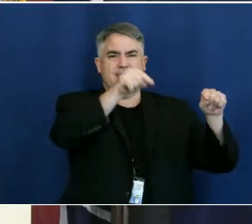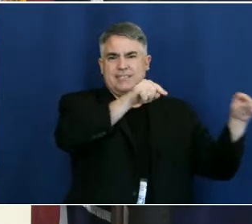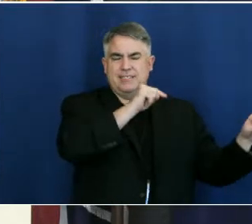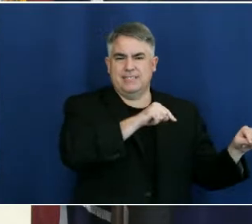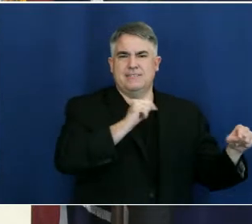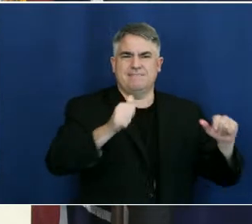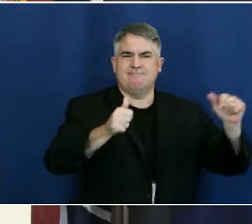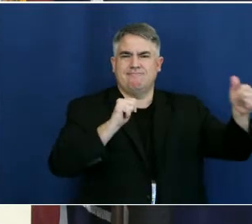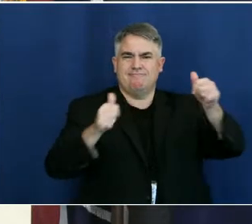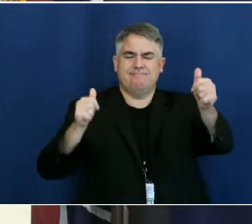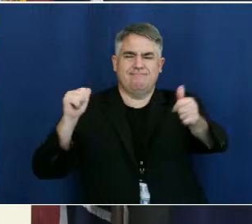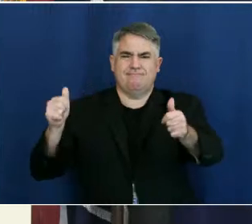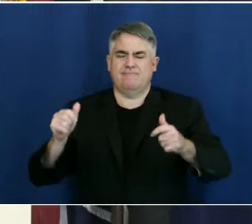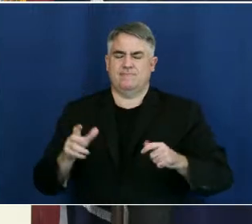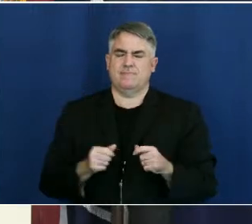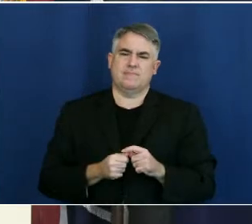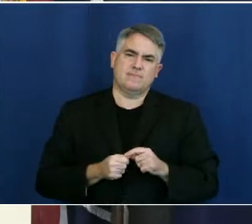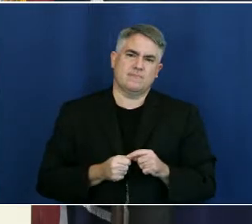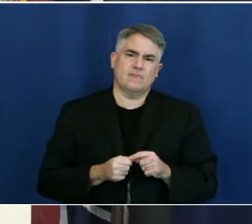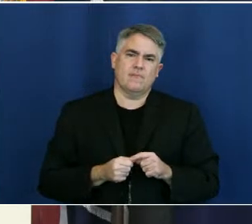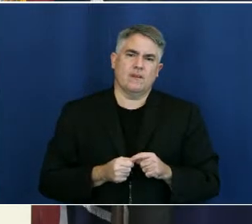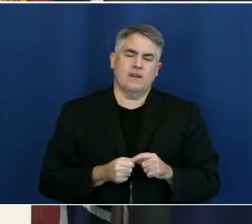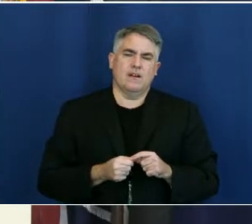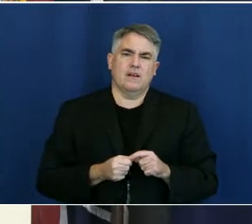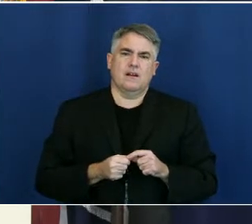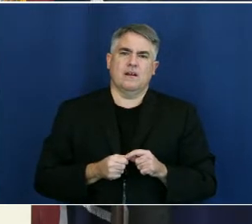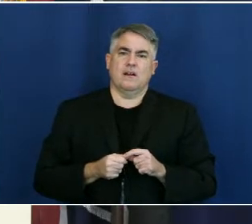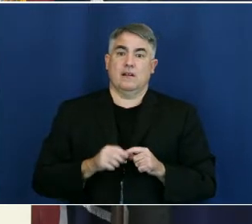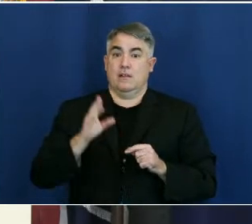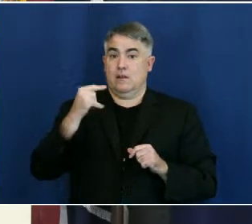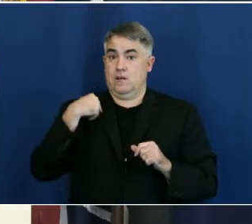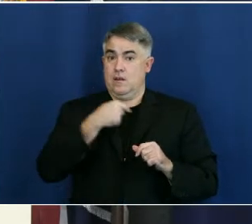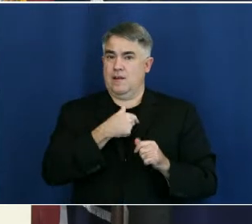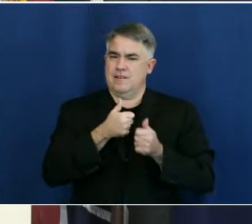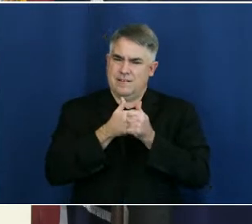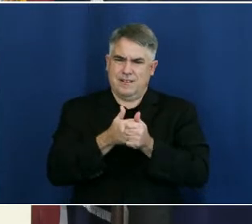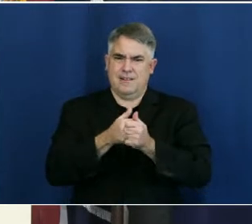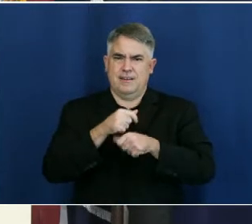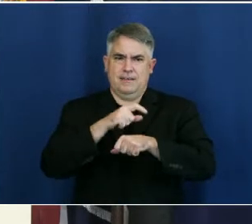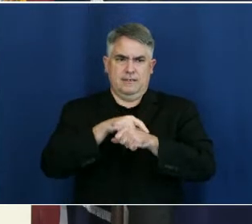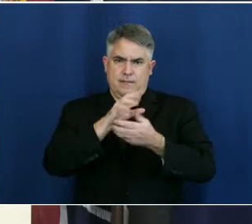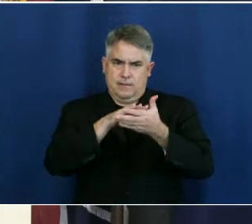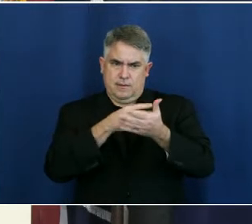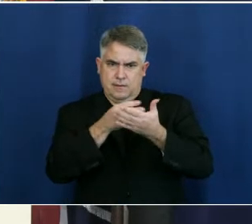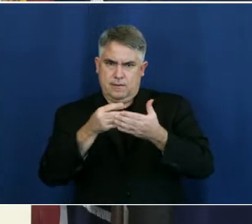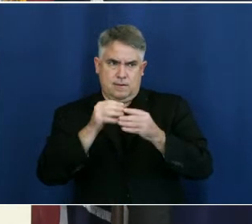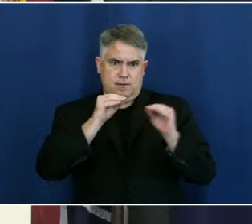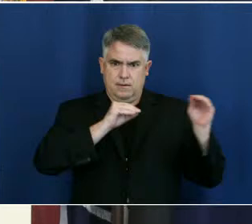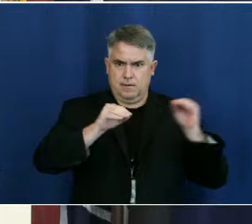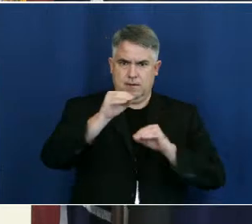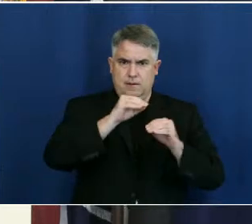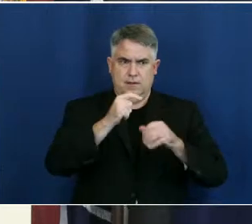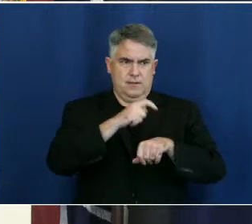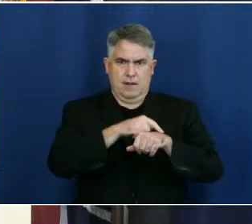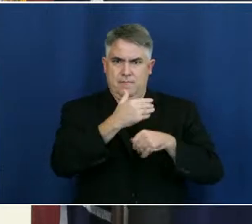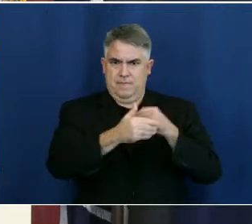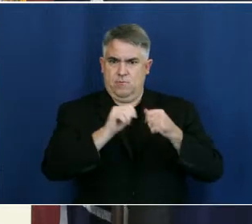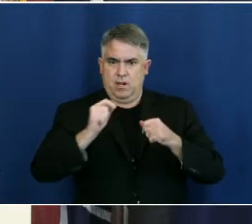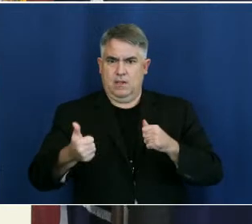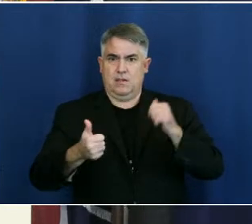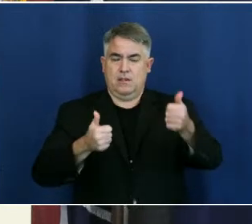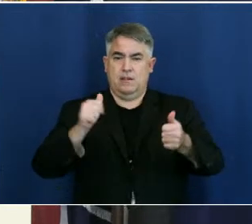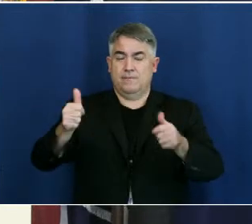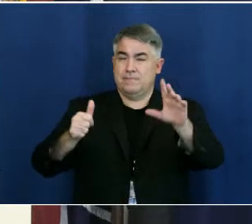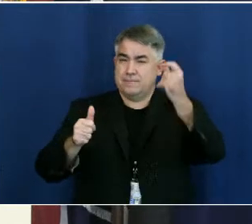go. We will be meeting all of the scheduled appointments, but again, the appointments, we're only going to make appointments available for vaccines that we know